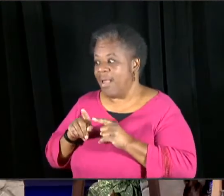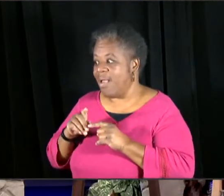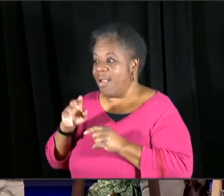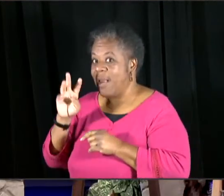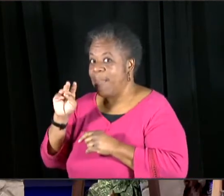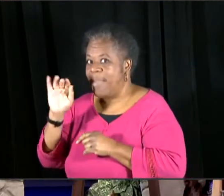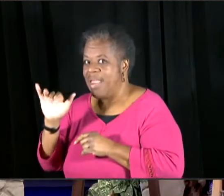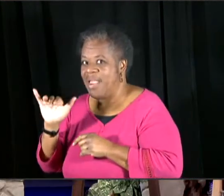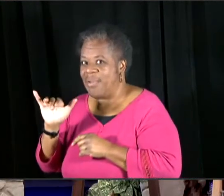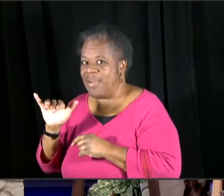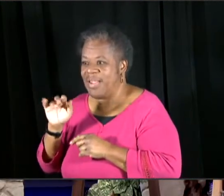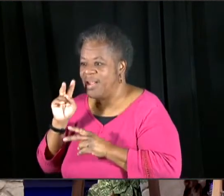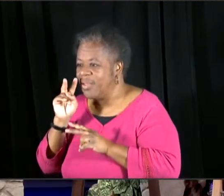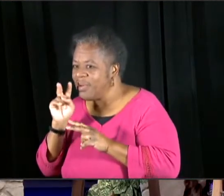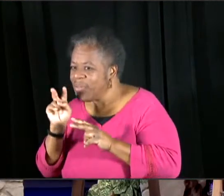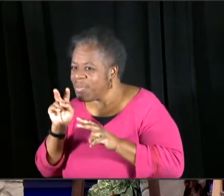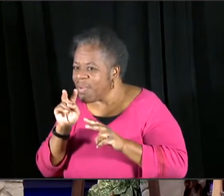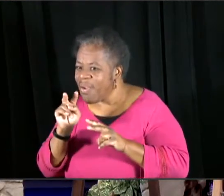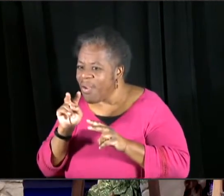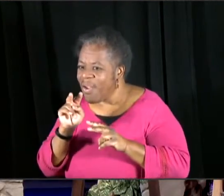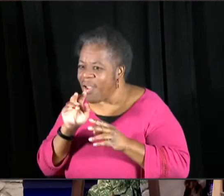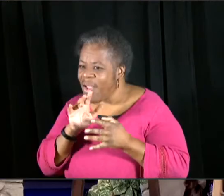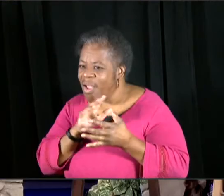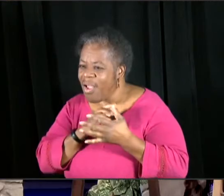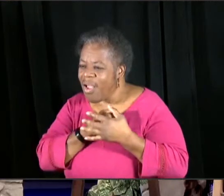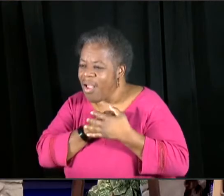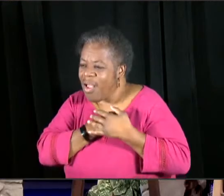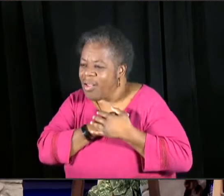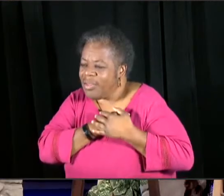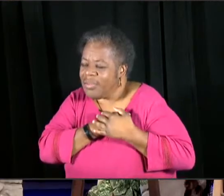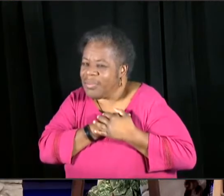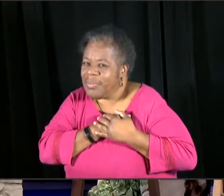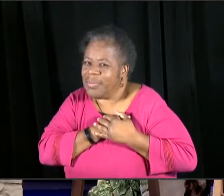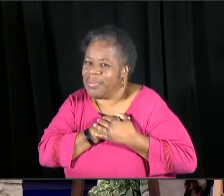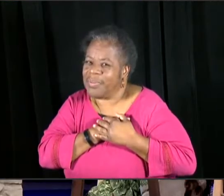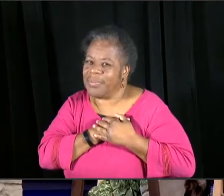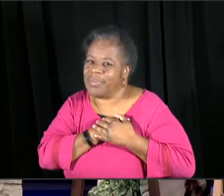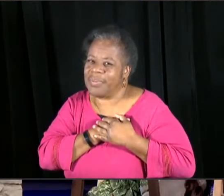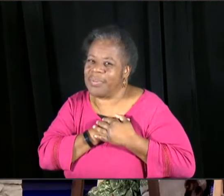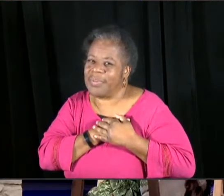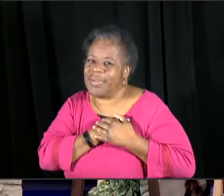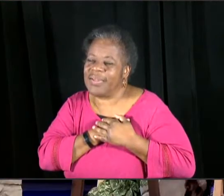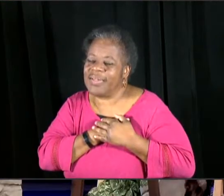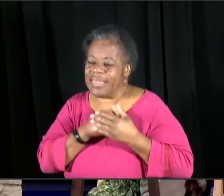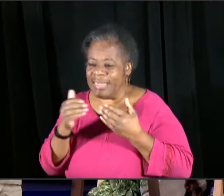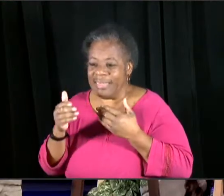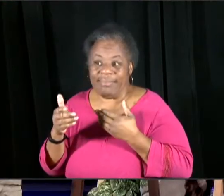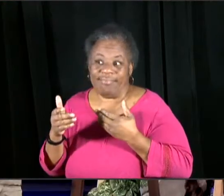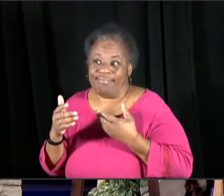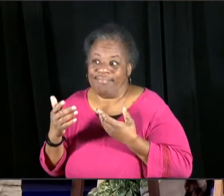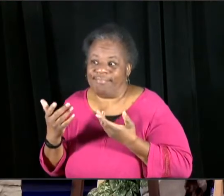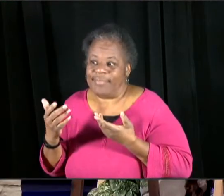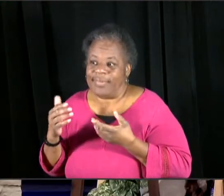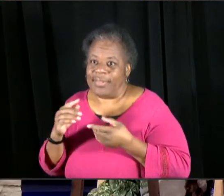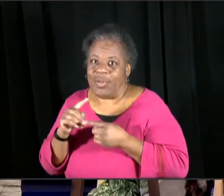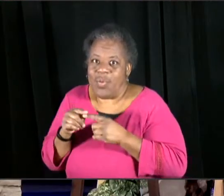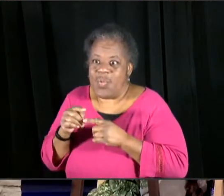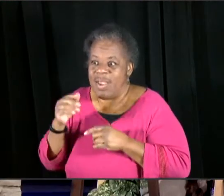these things in her heart, long after her son was no longer a child. except to